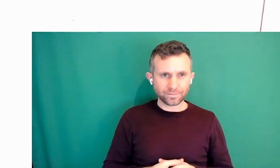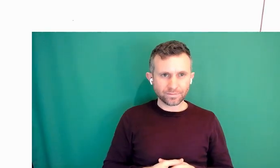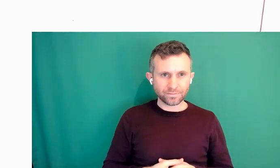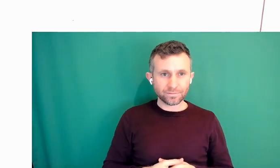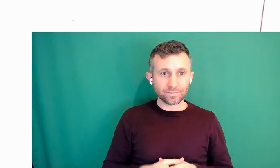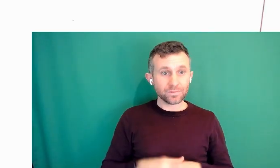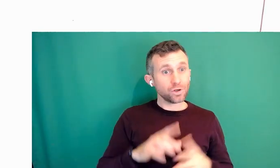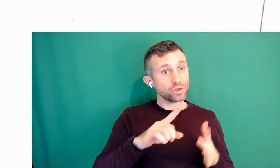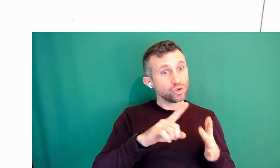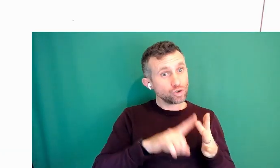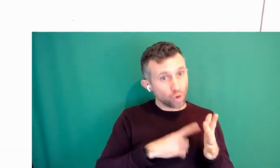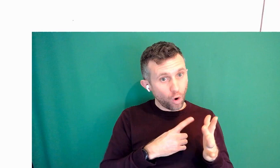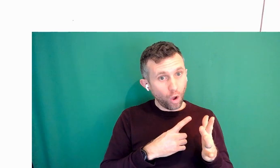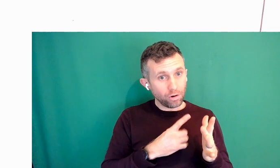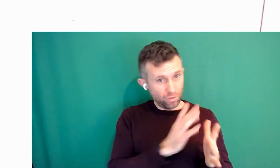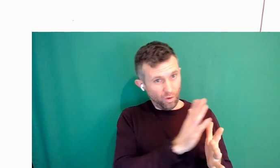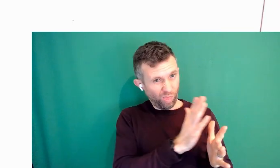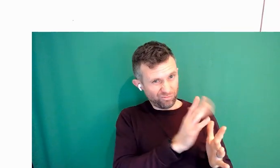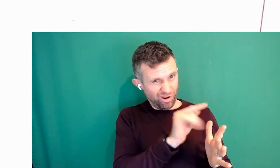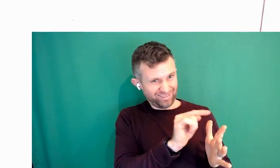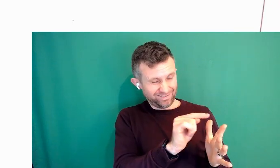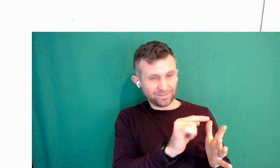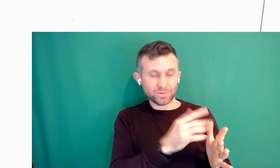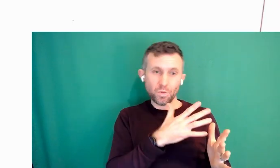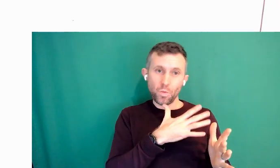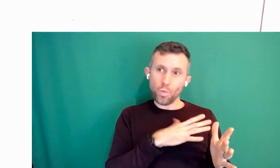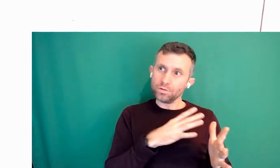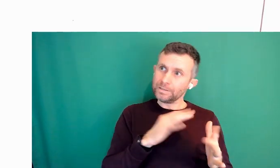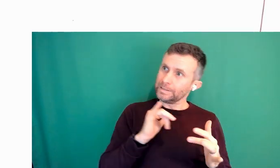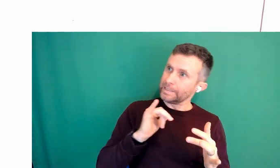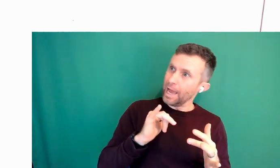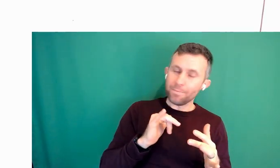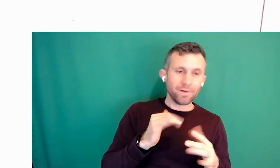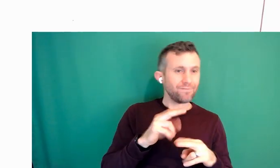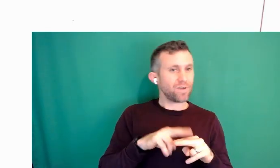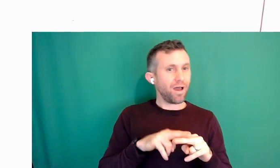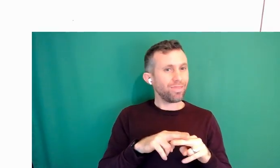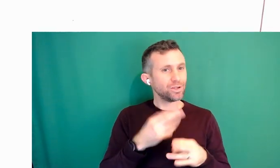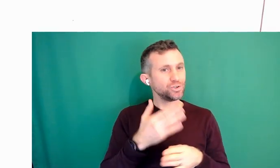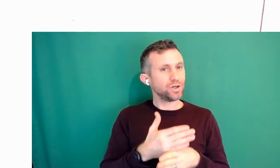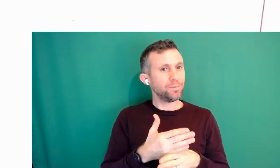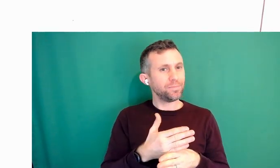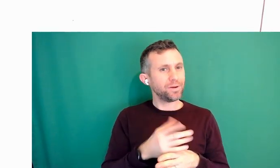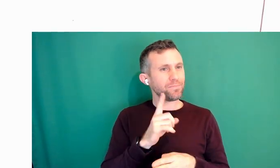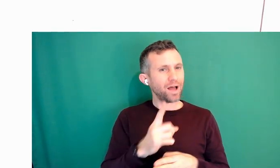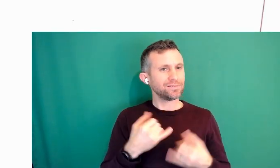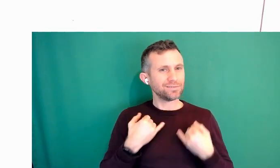for 5 months before Eliza decided to pay off the debt.